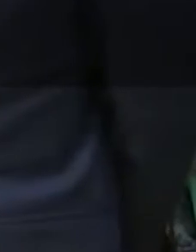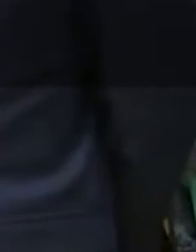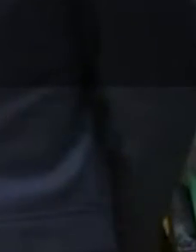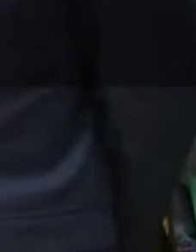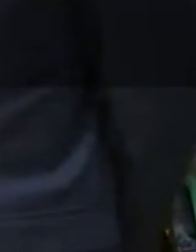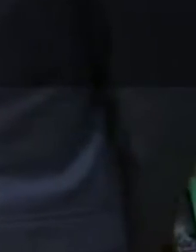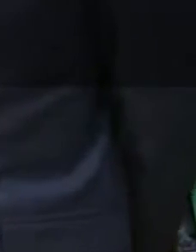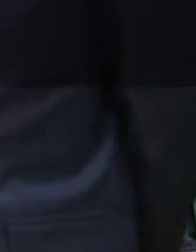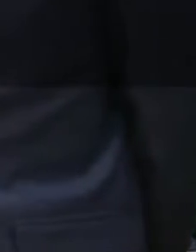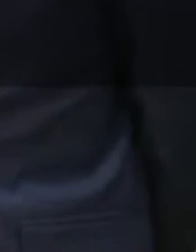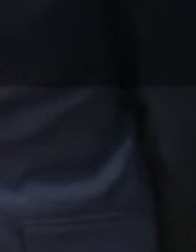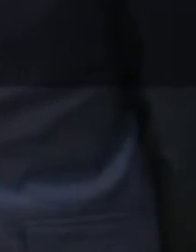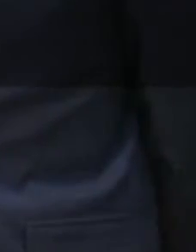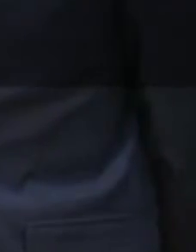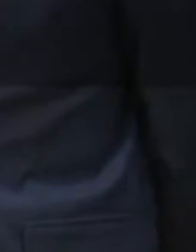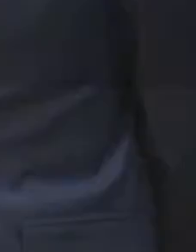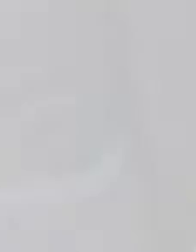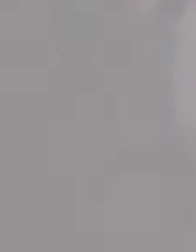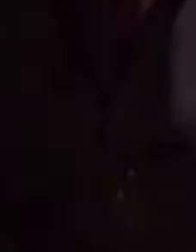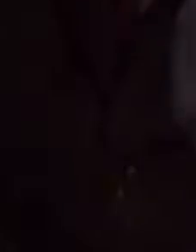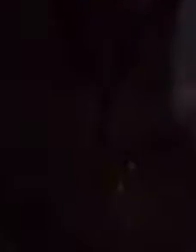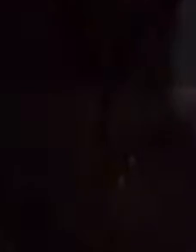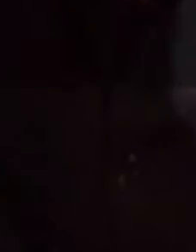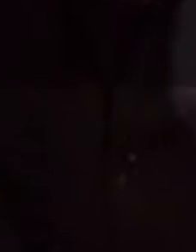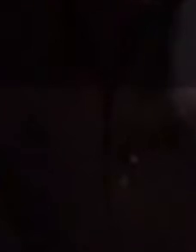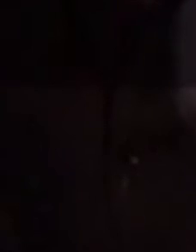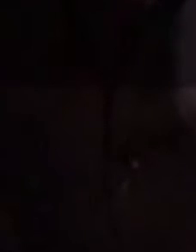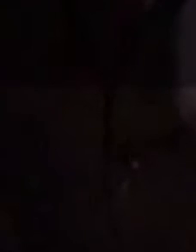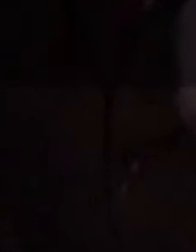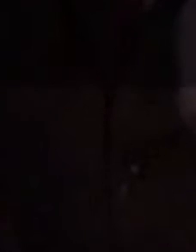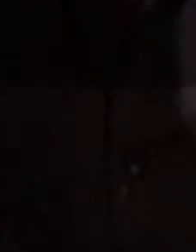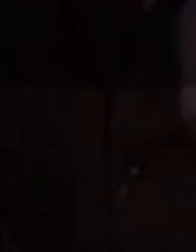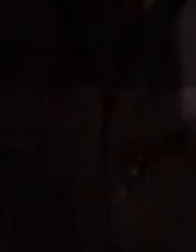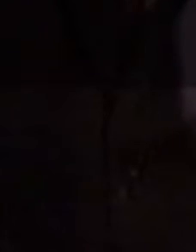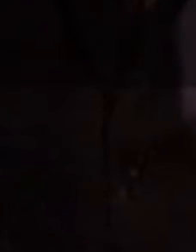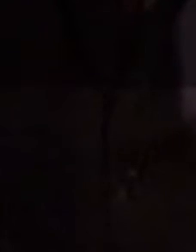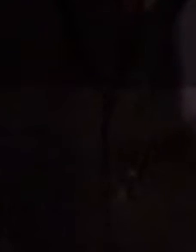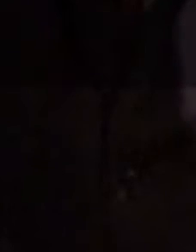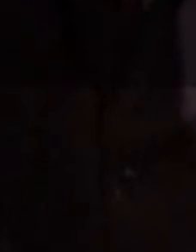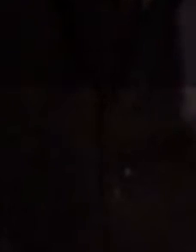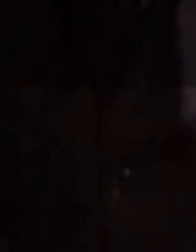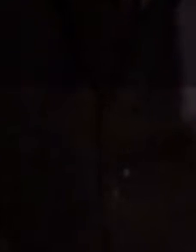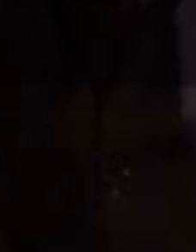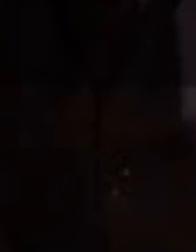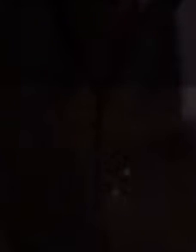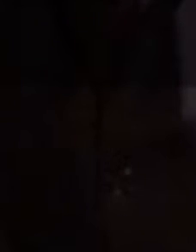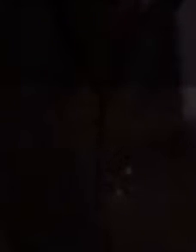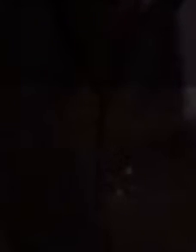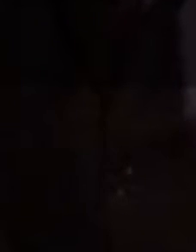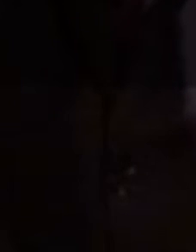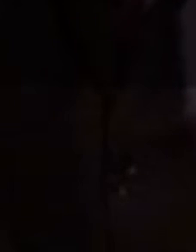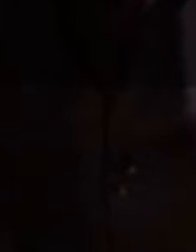A paintball gun and a pellet gun were recovered at the scene. Just about 24 hours after Saipov's